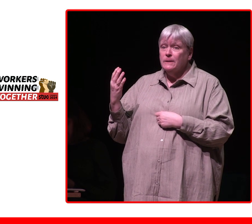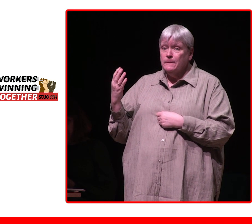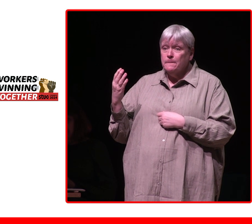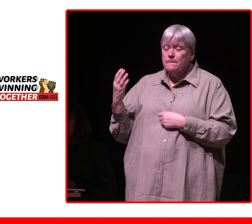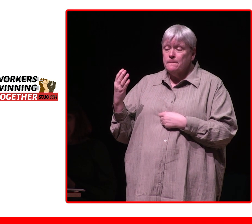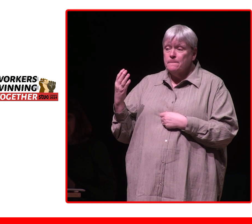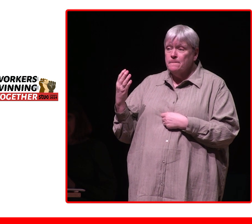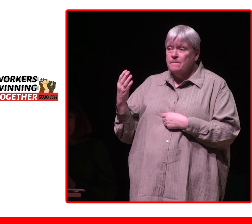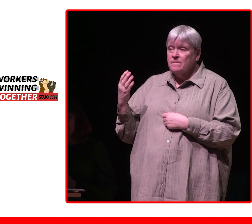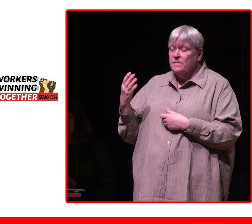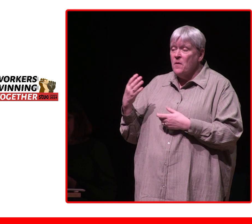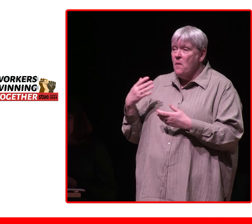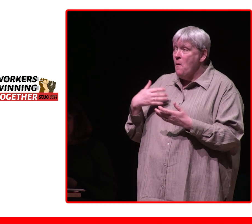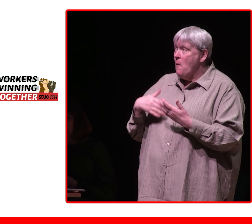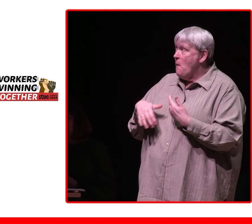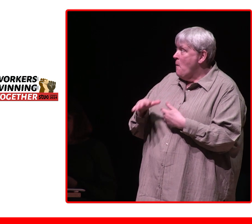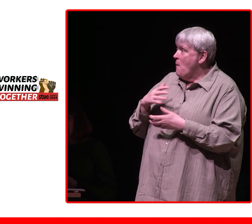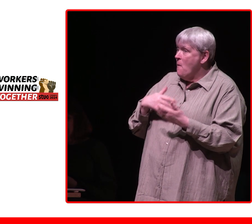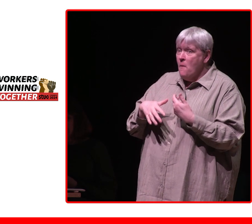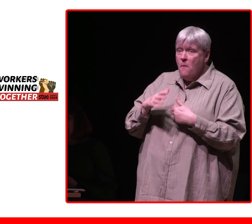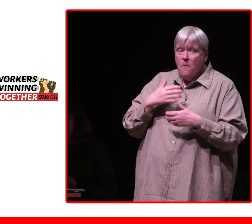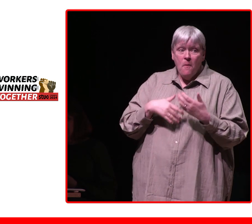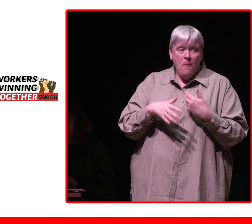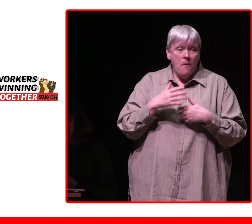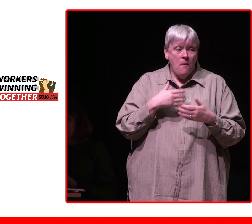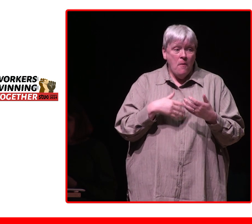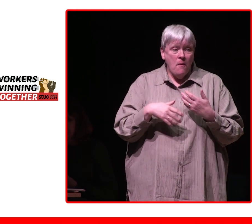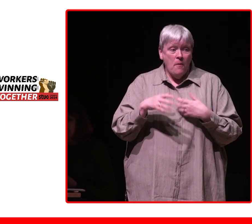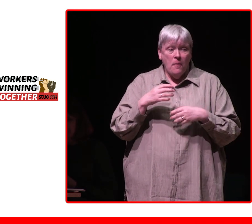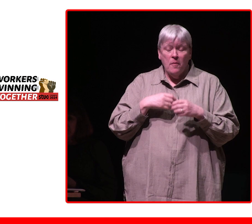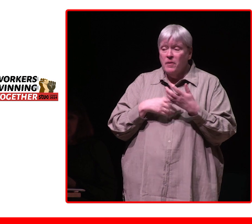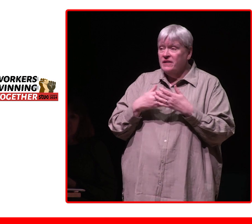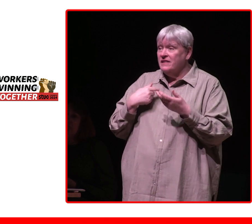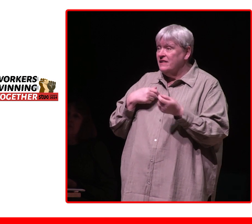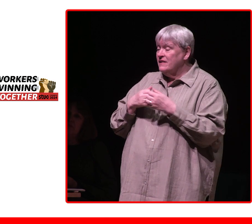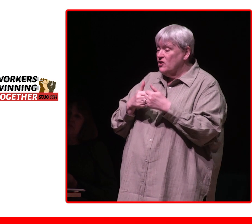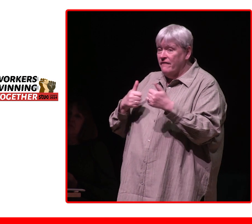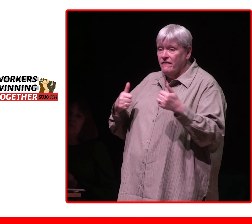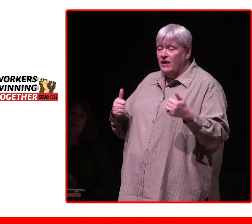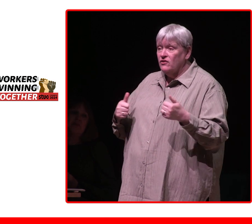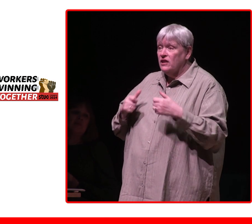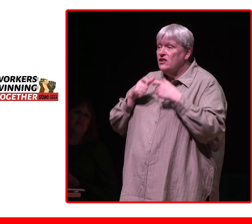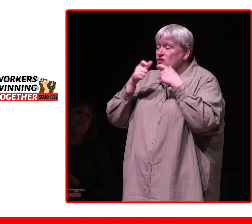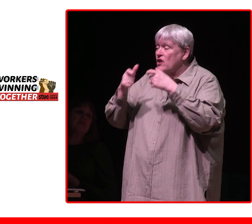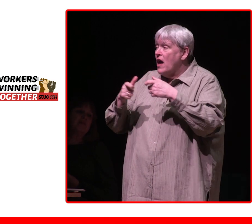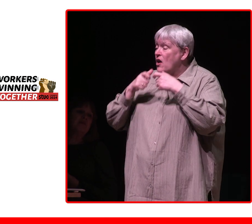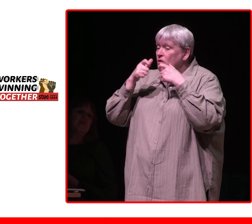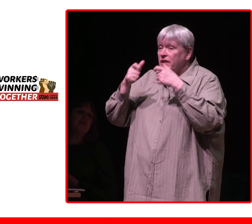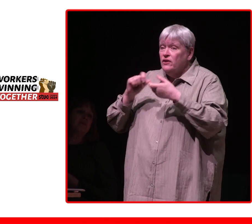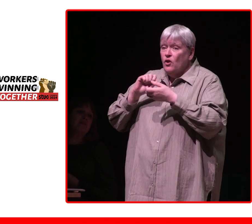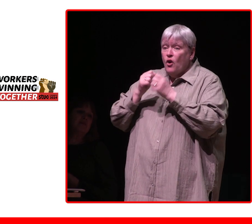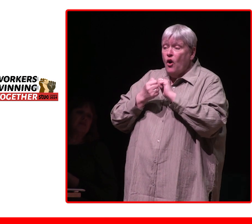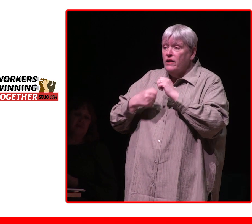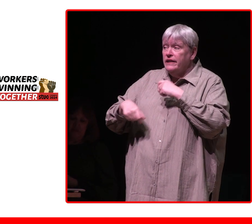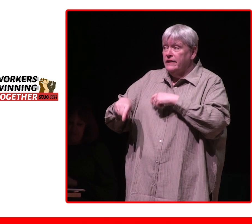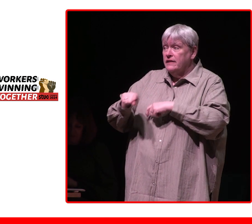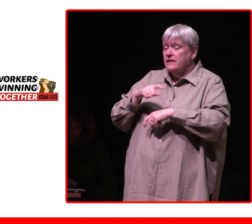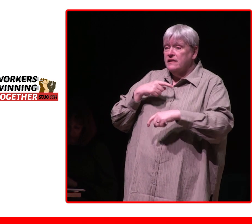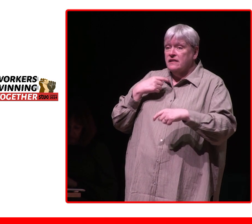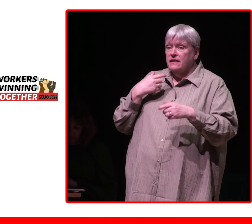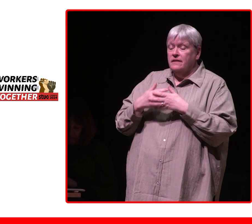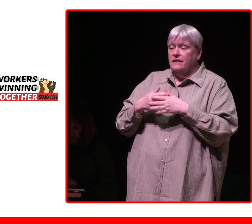Bob Fullerton ran around the factory 50 years ago and shouted to his colleagues,